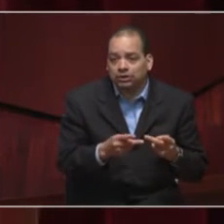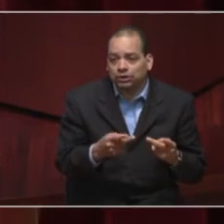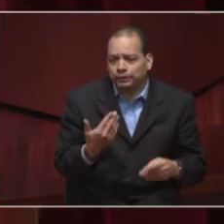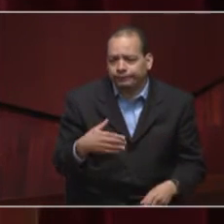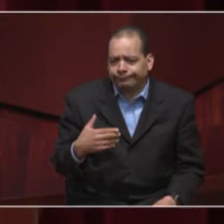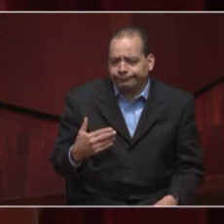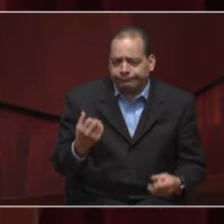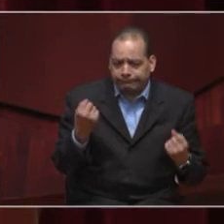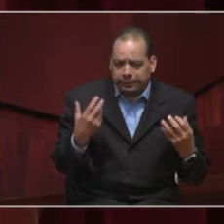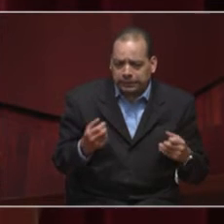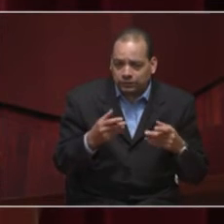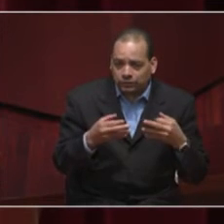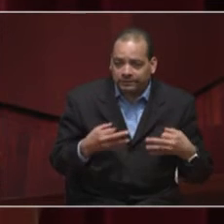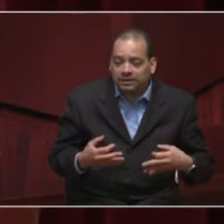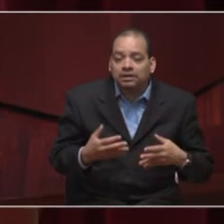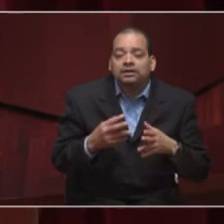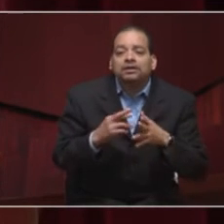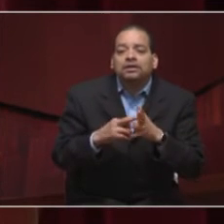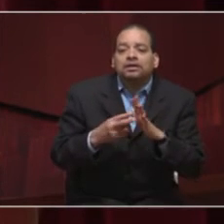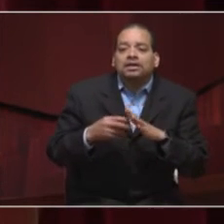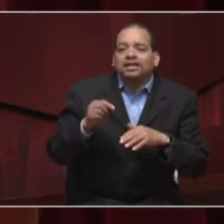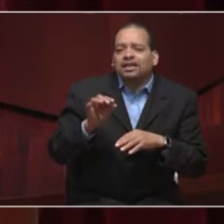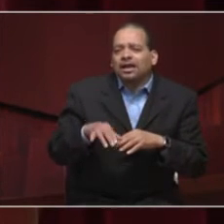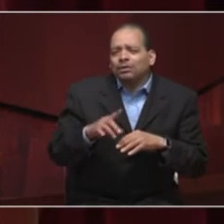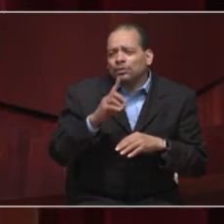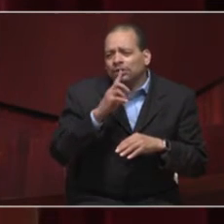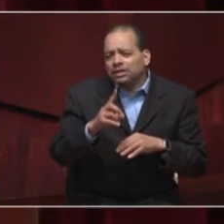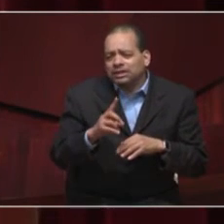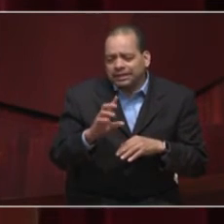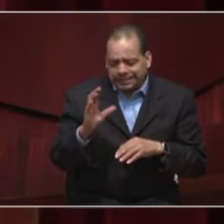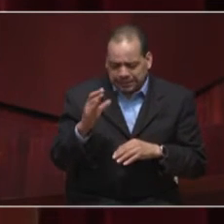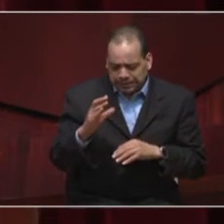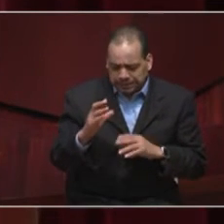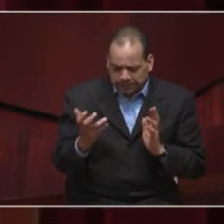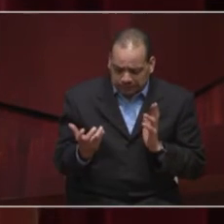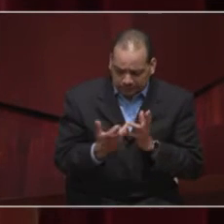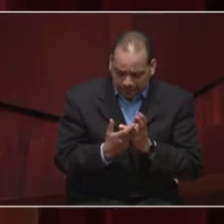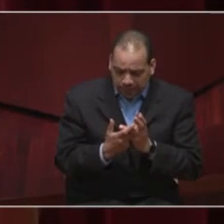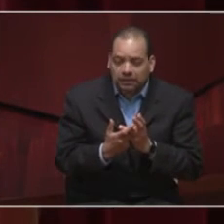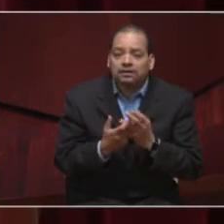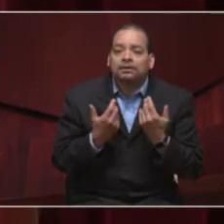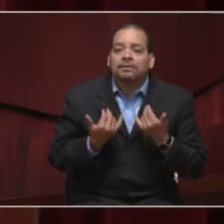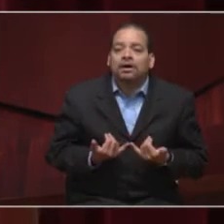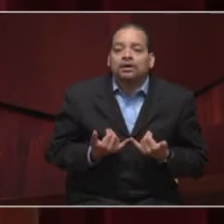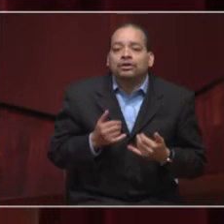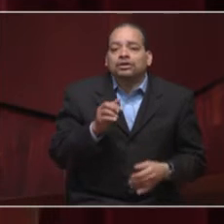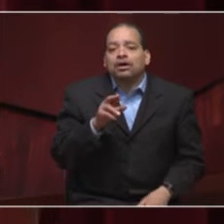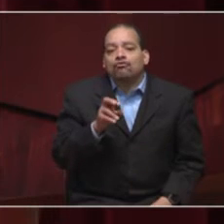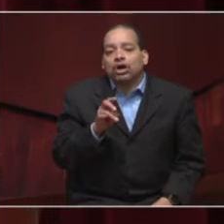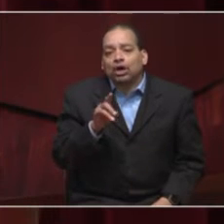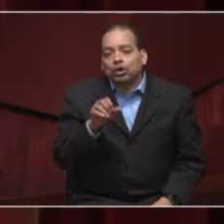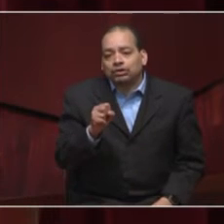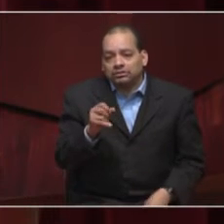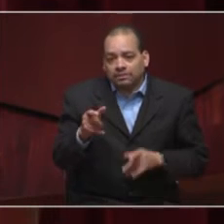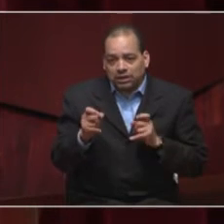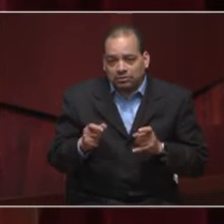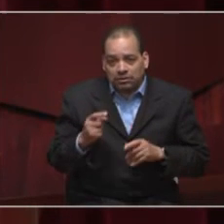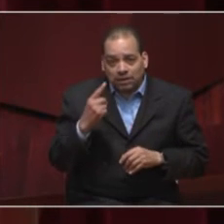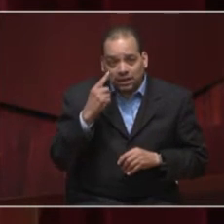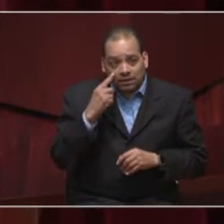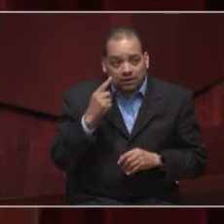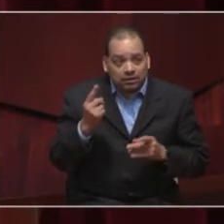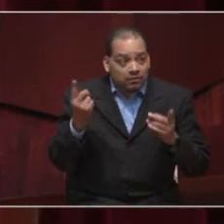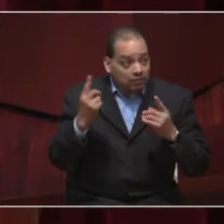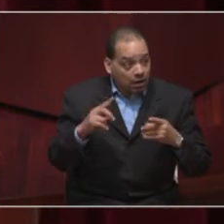And this one seems to really hit modern records management. I think finally